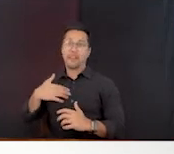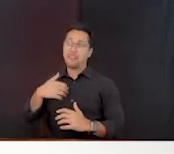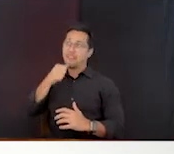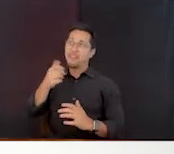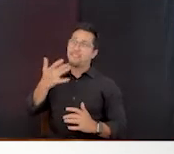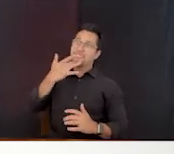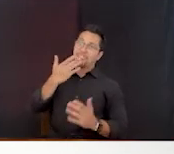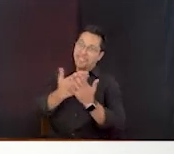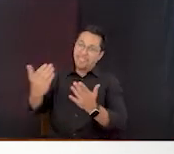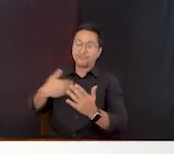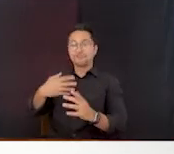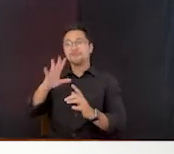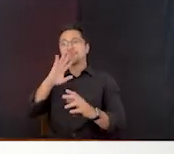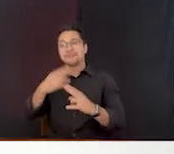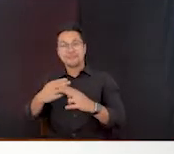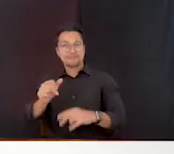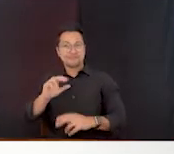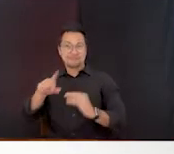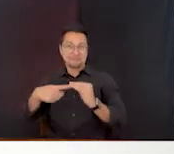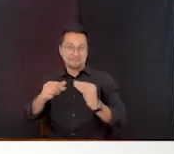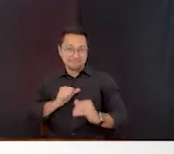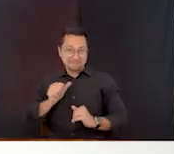herself.